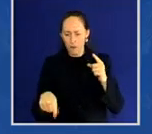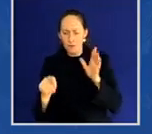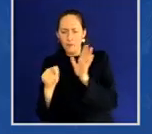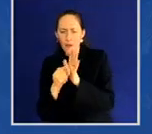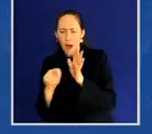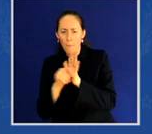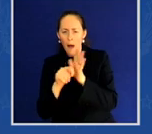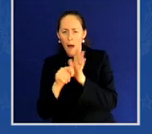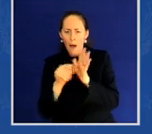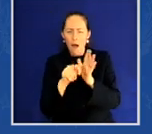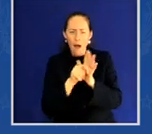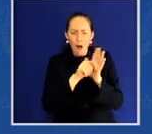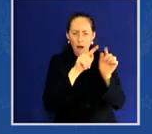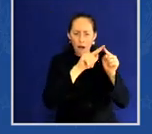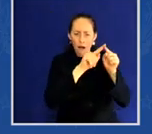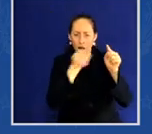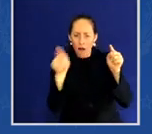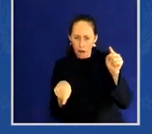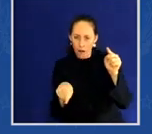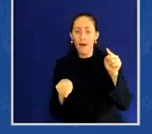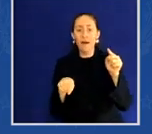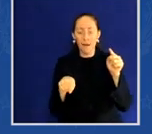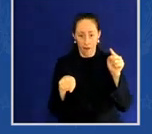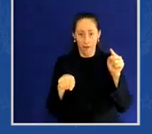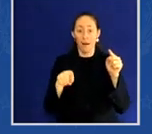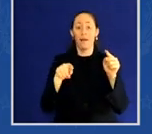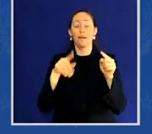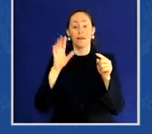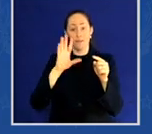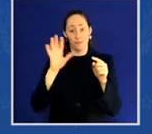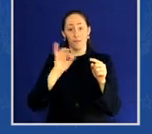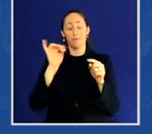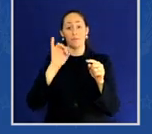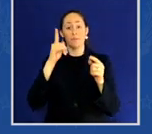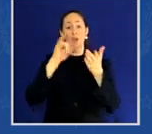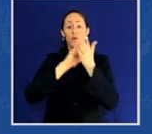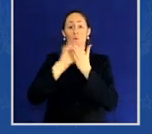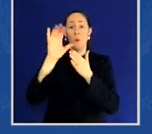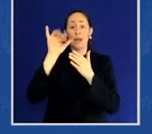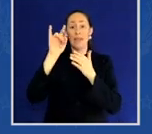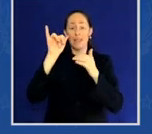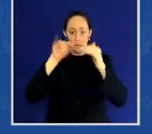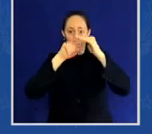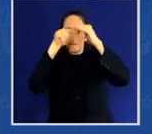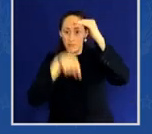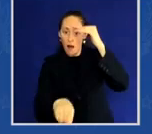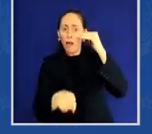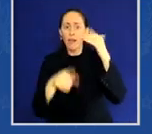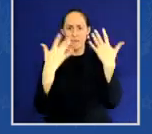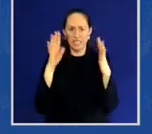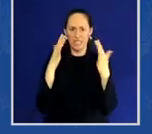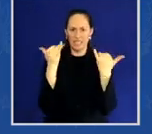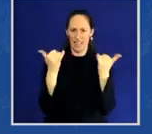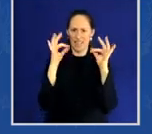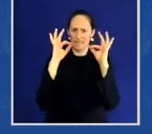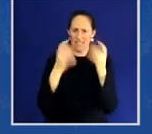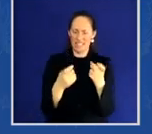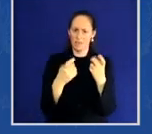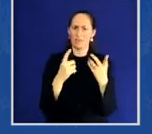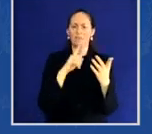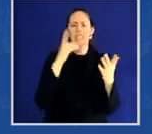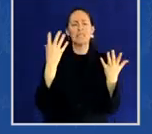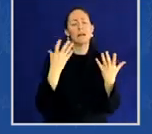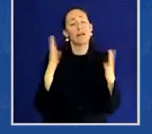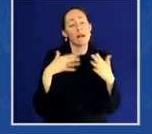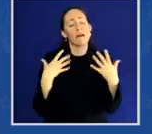tunnel fixed in New York now. The money was there to get it done. There's so much we can do, and it's the biggest bang for